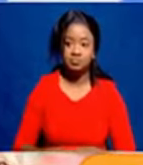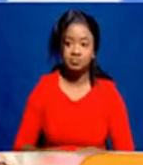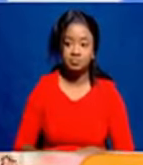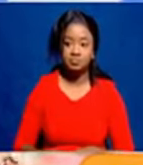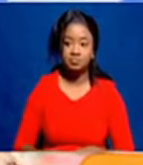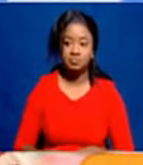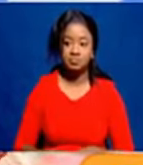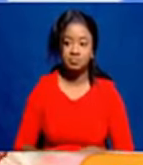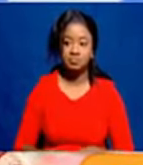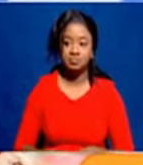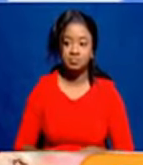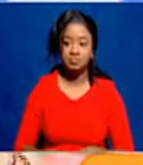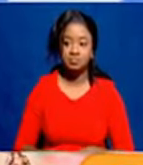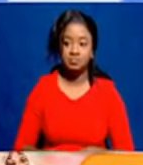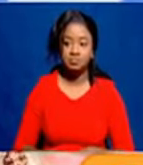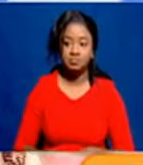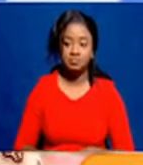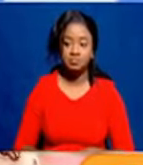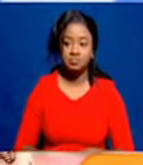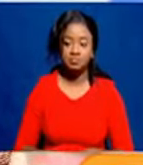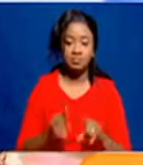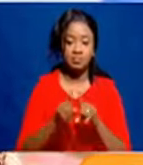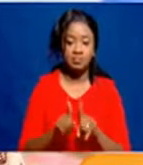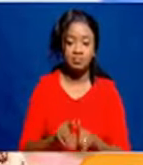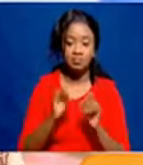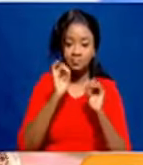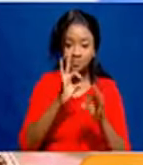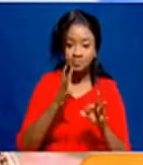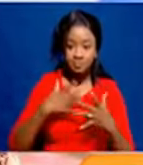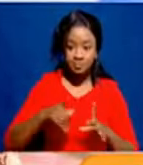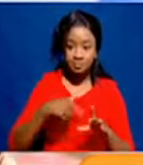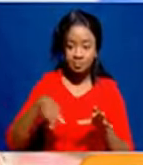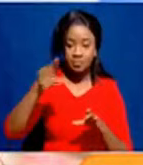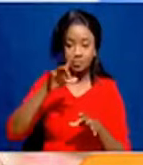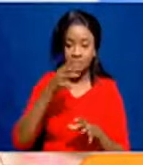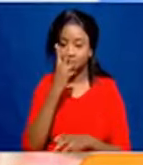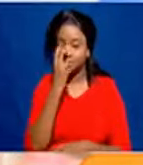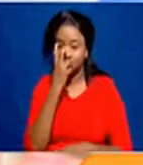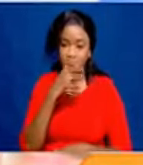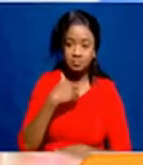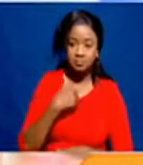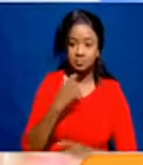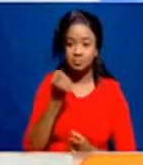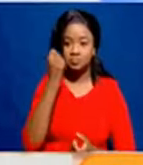what you're trying to achieve. And if there's that air of suspicion, I'm not getting the full